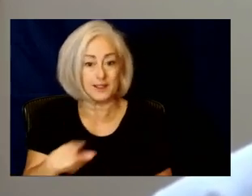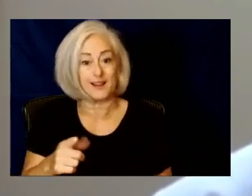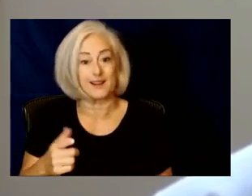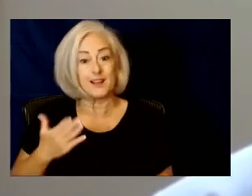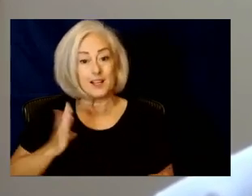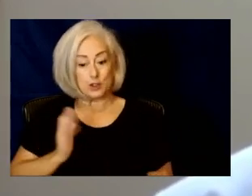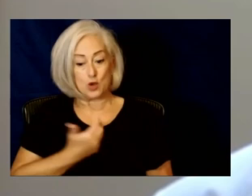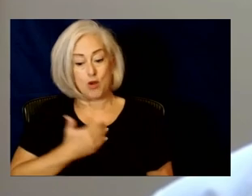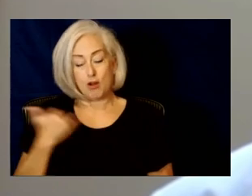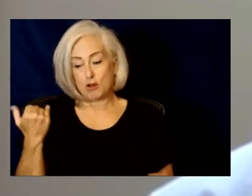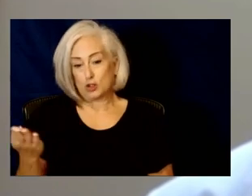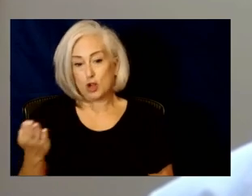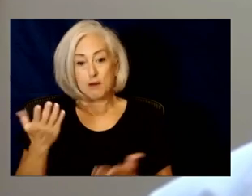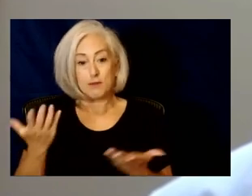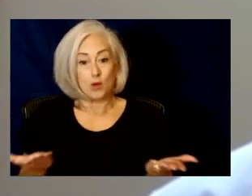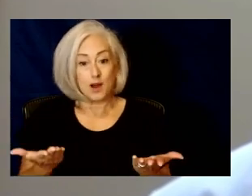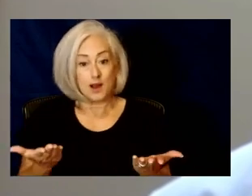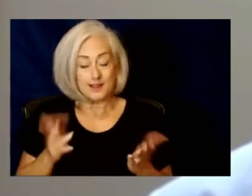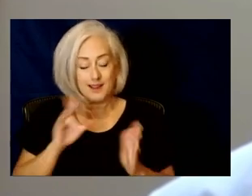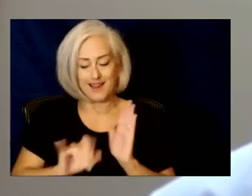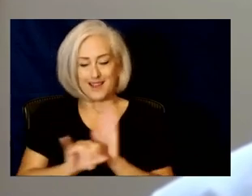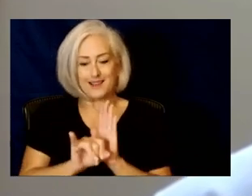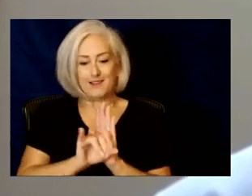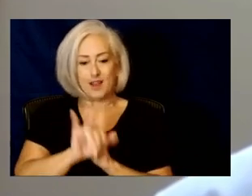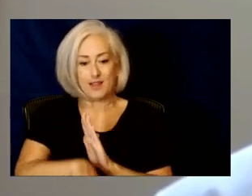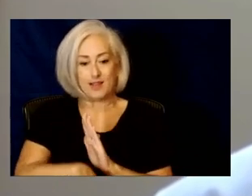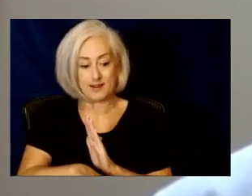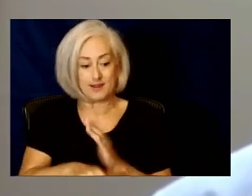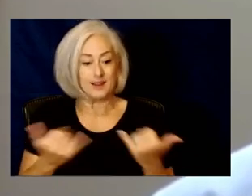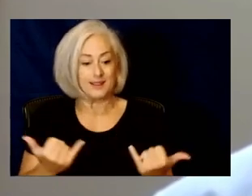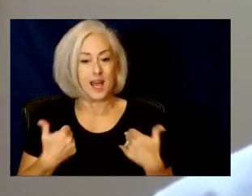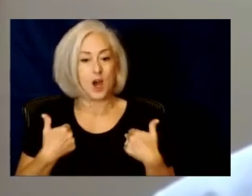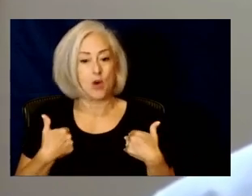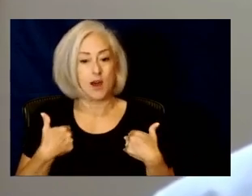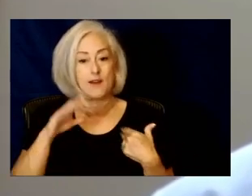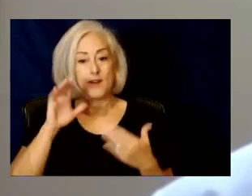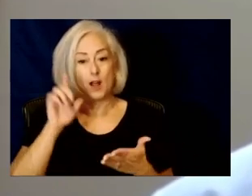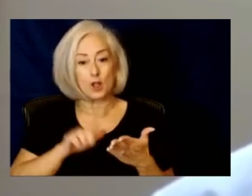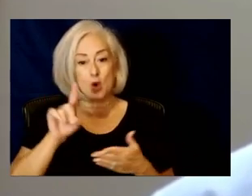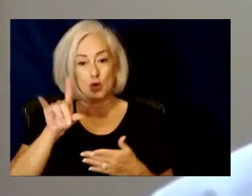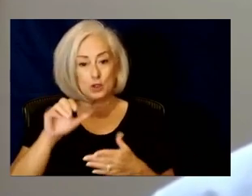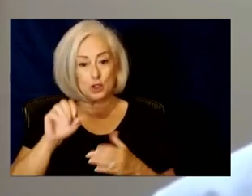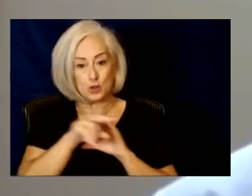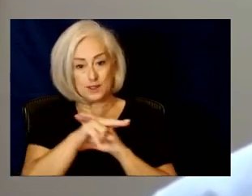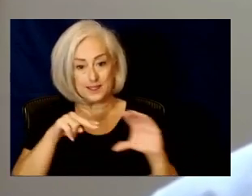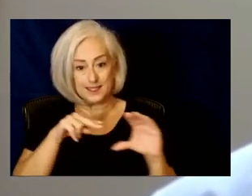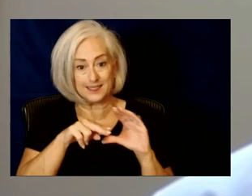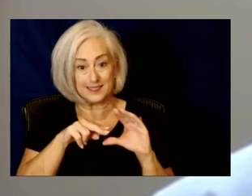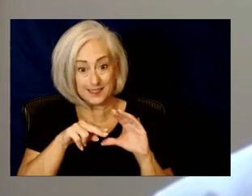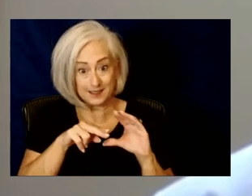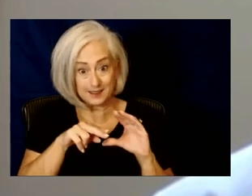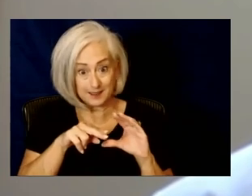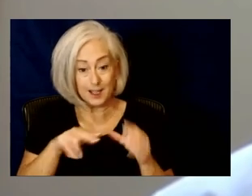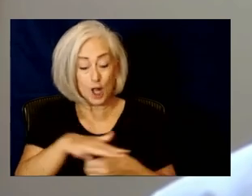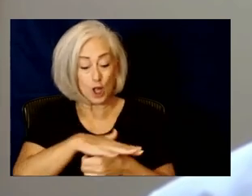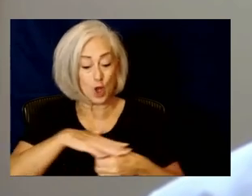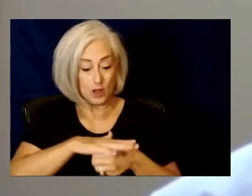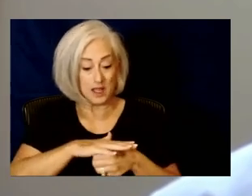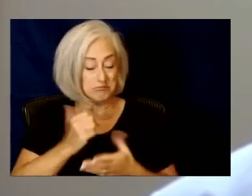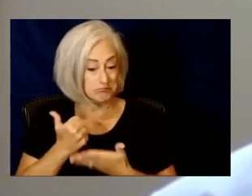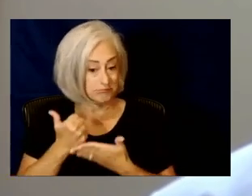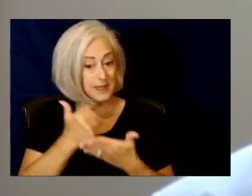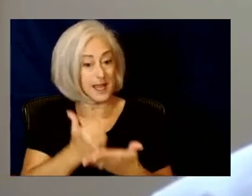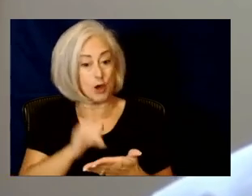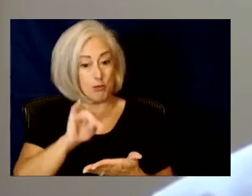identification part. And so now that we have a CT scan locally that can aid to the screening